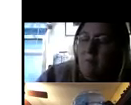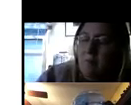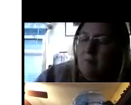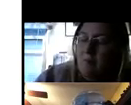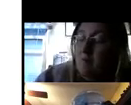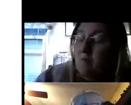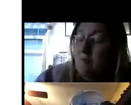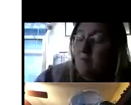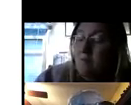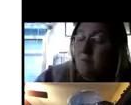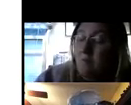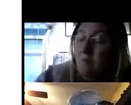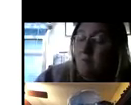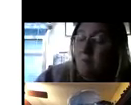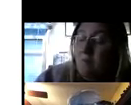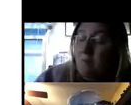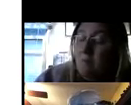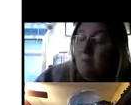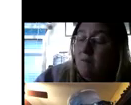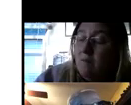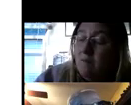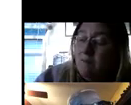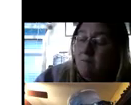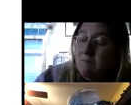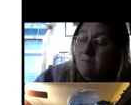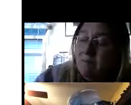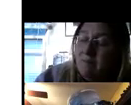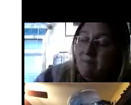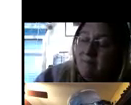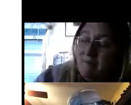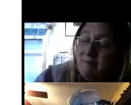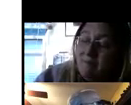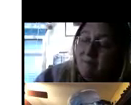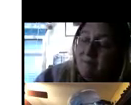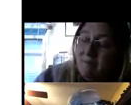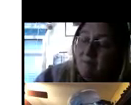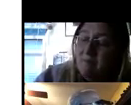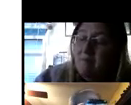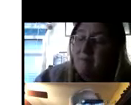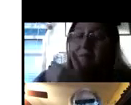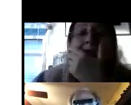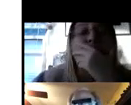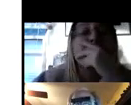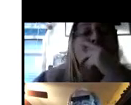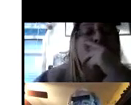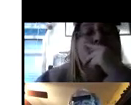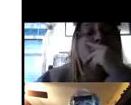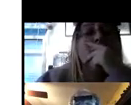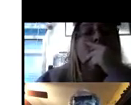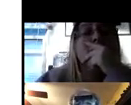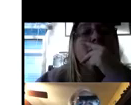supremacist structures that are baked into the culture, that are baked into the church.